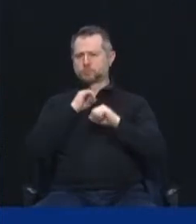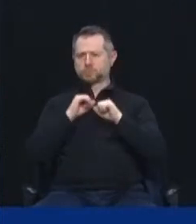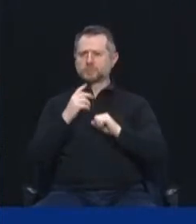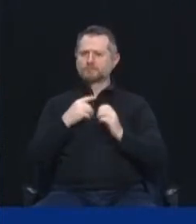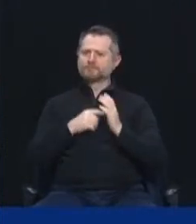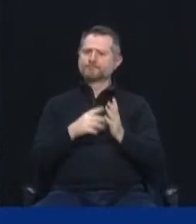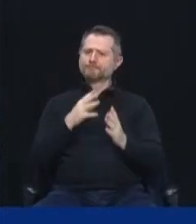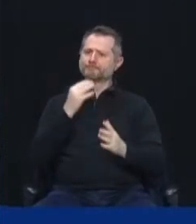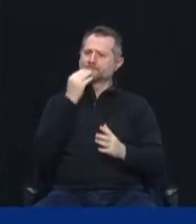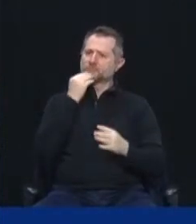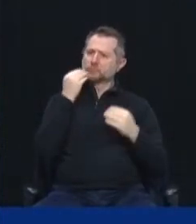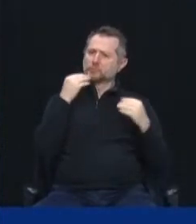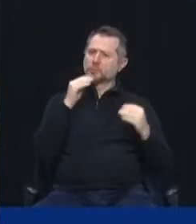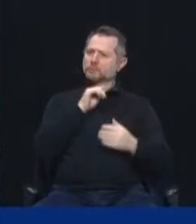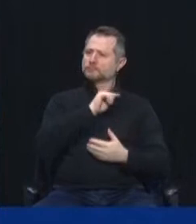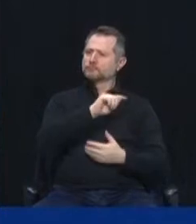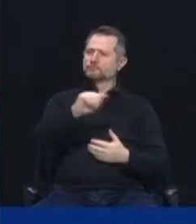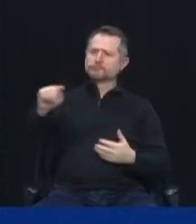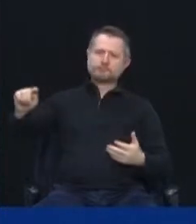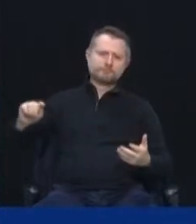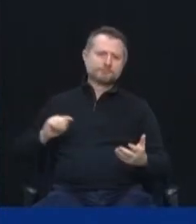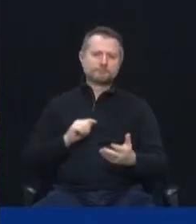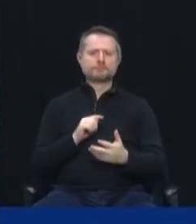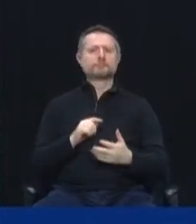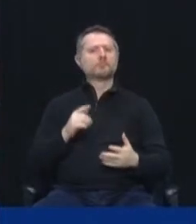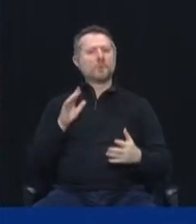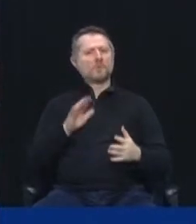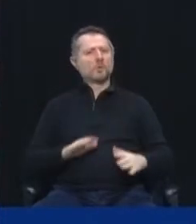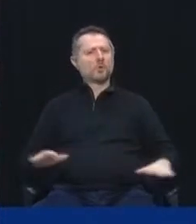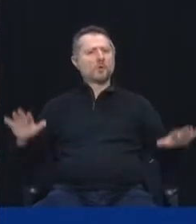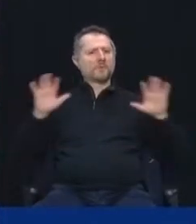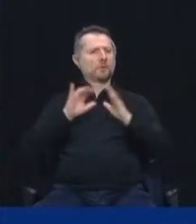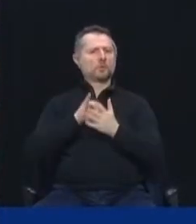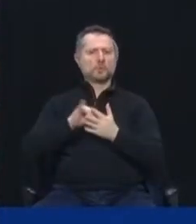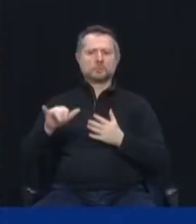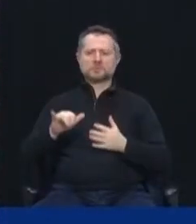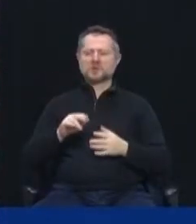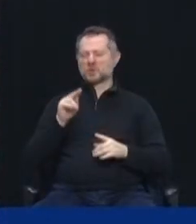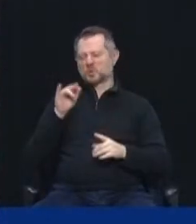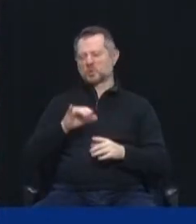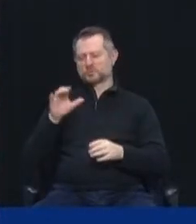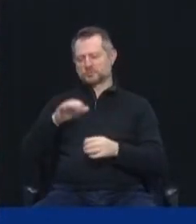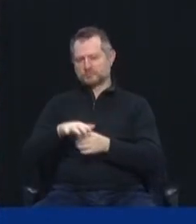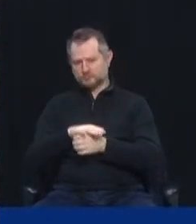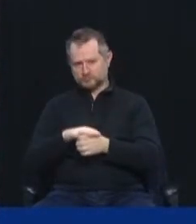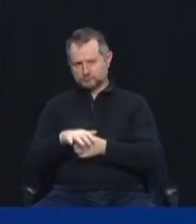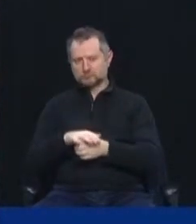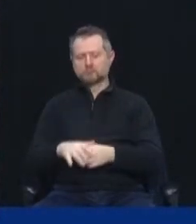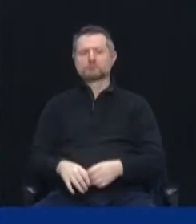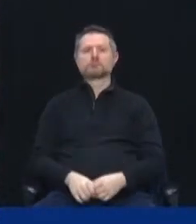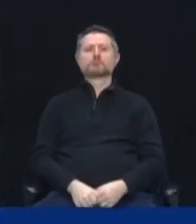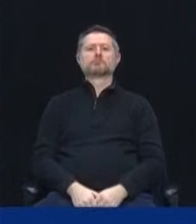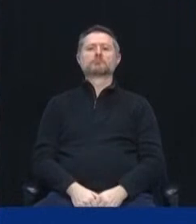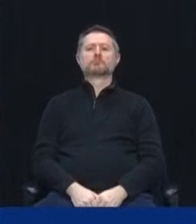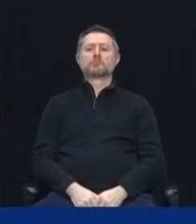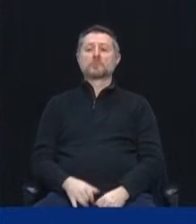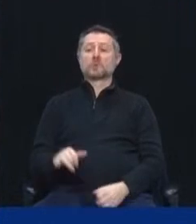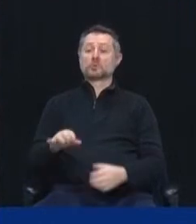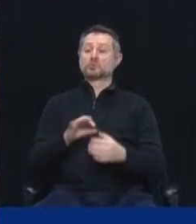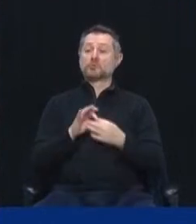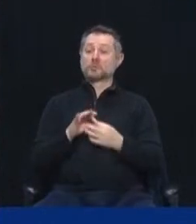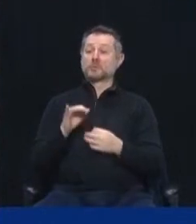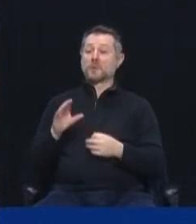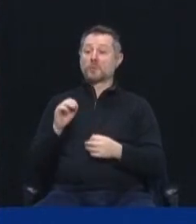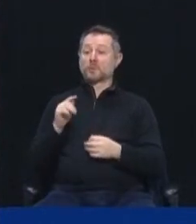supermarkets, and across New York City. The United Bodegas of America